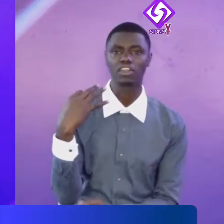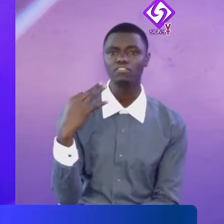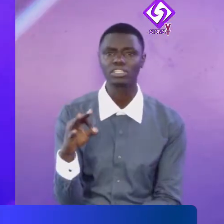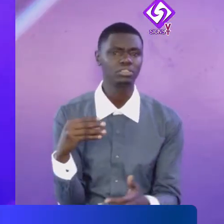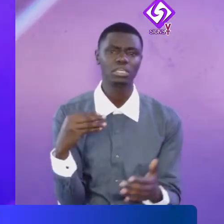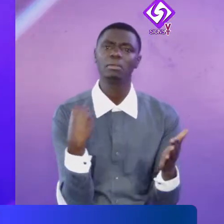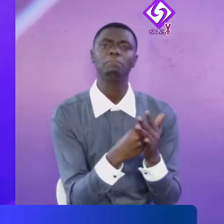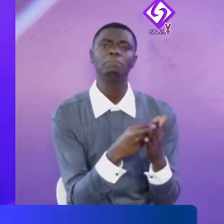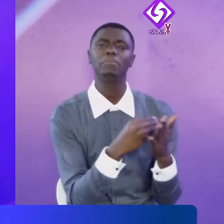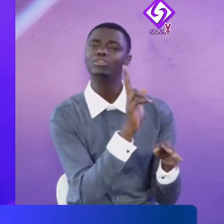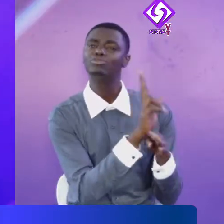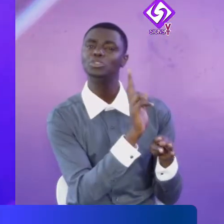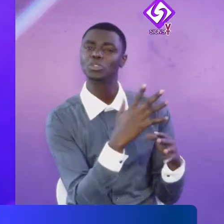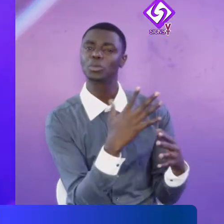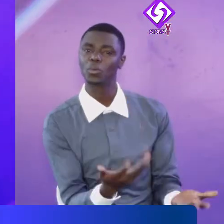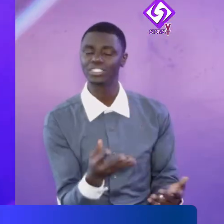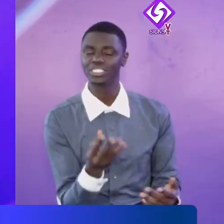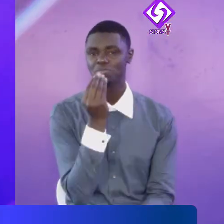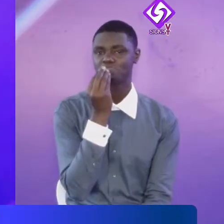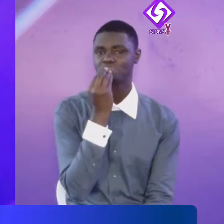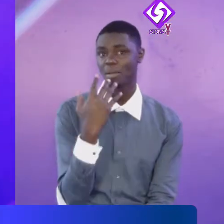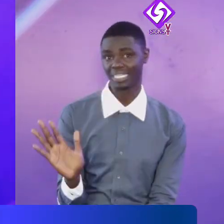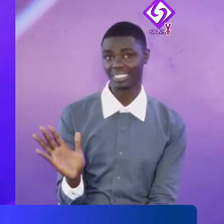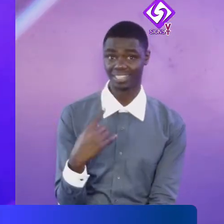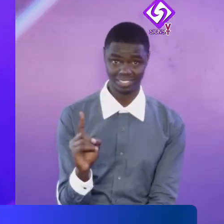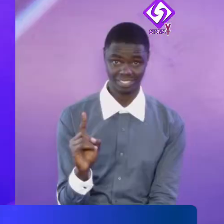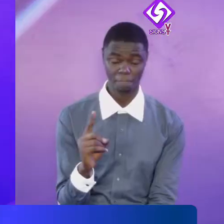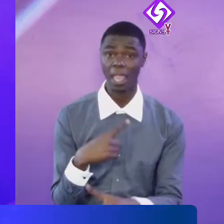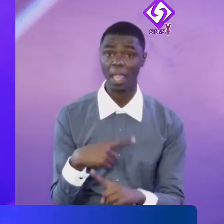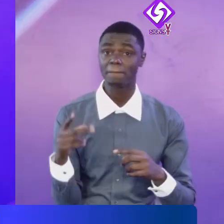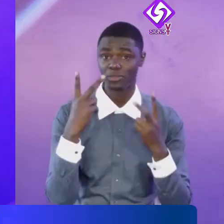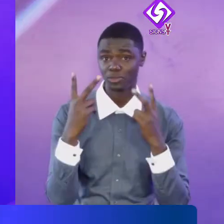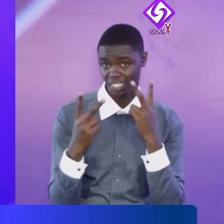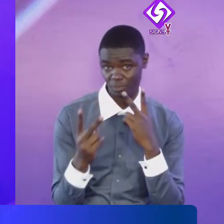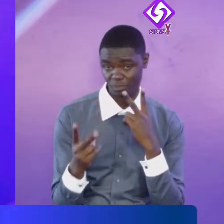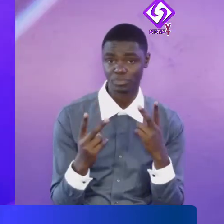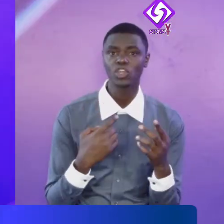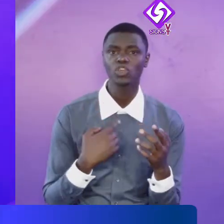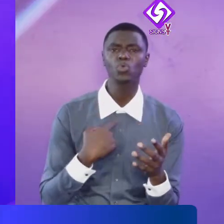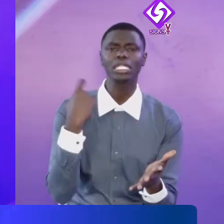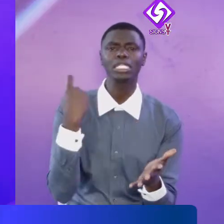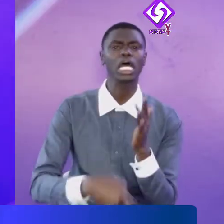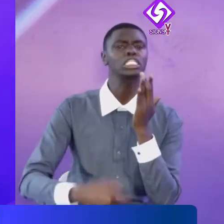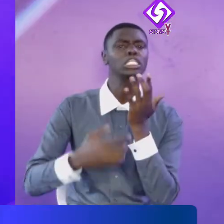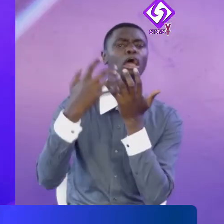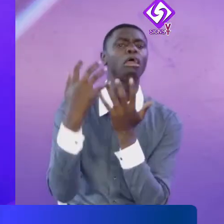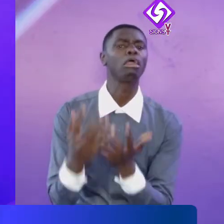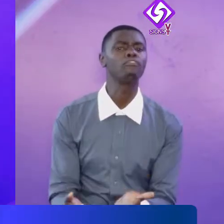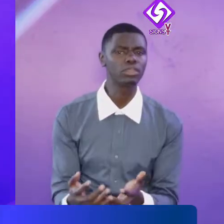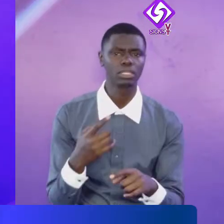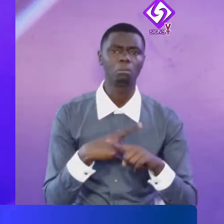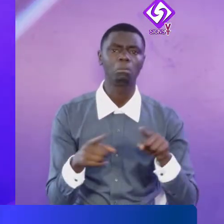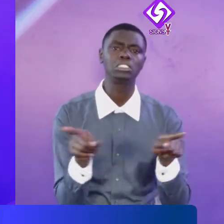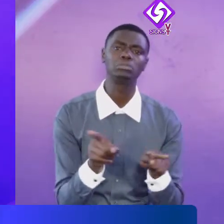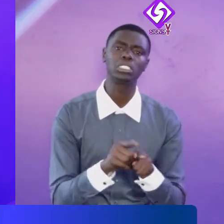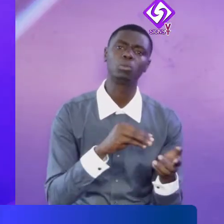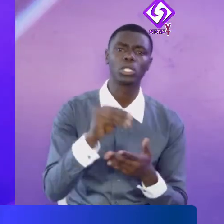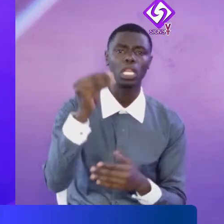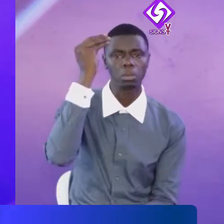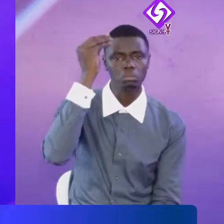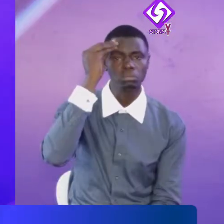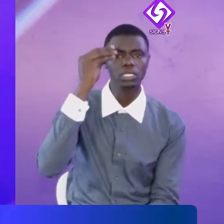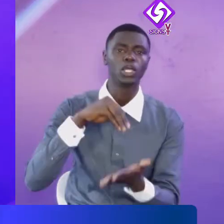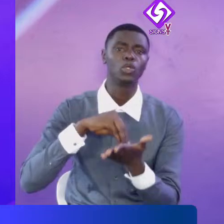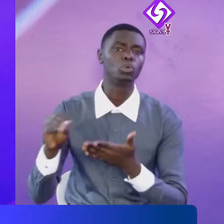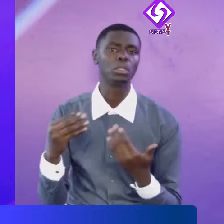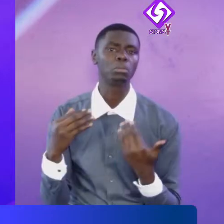money? Only eating, isn't it? But you see here, you are overtaxed, but you still pay for education, And you still still pay